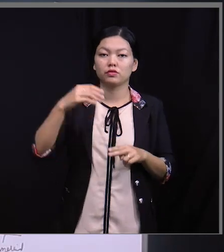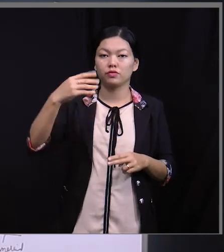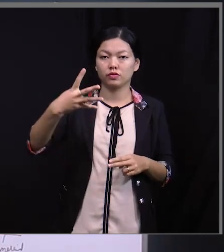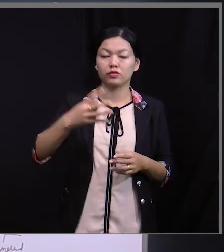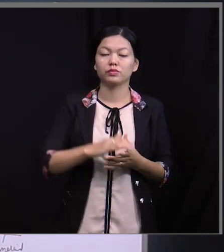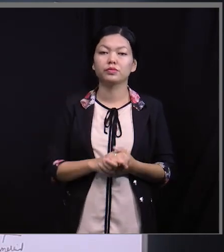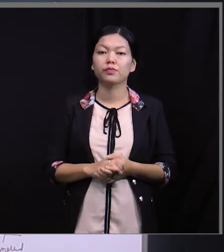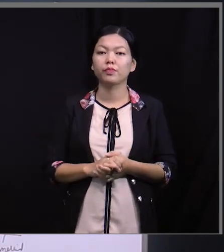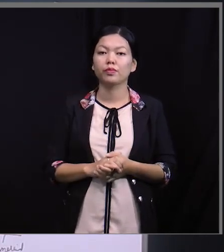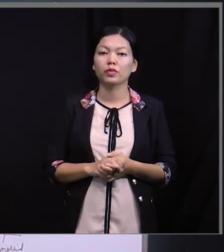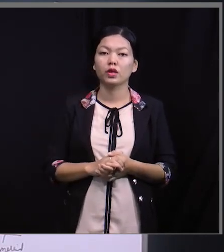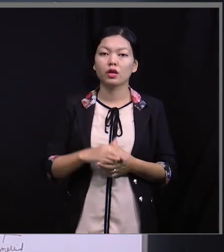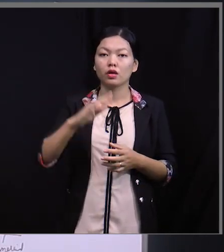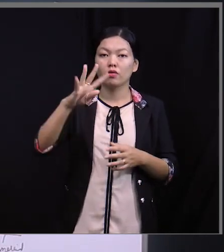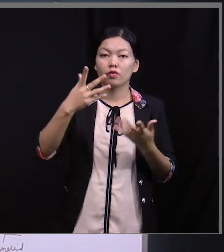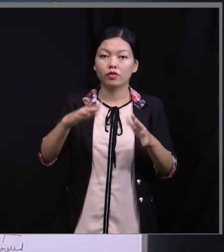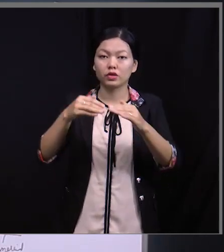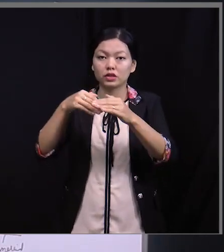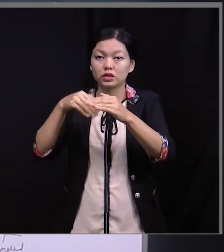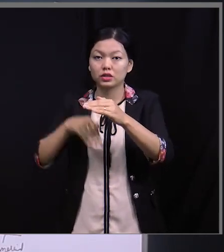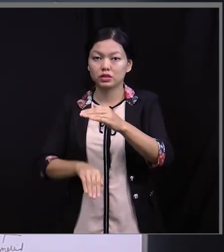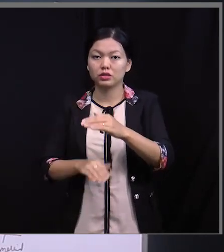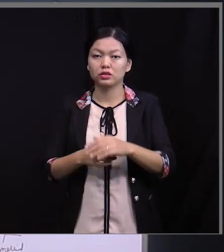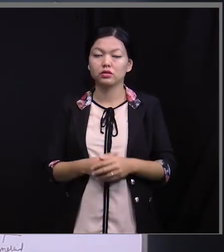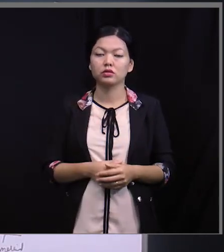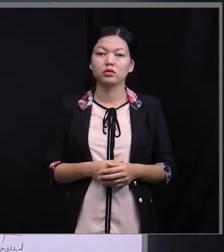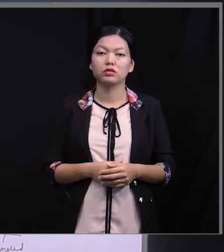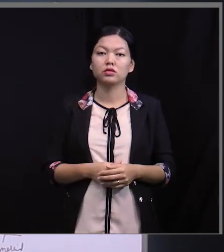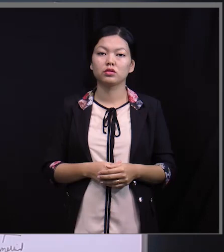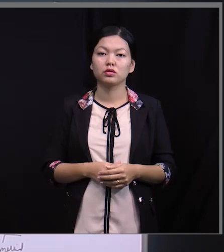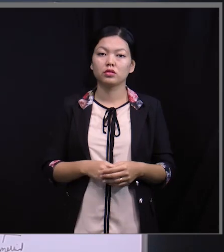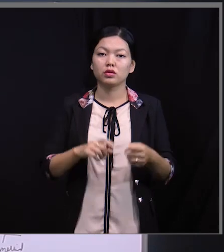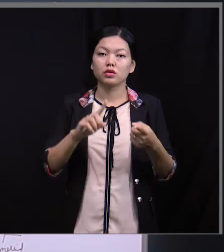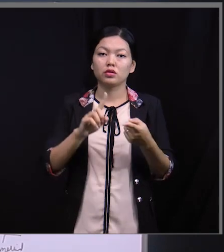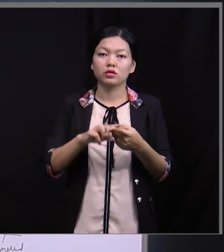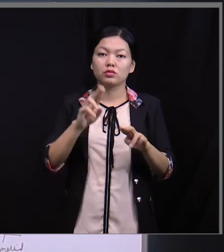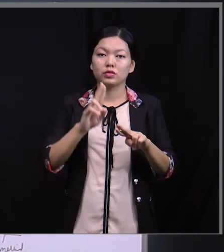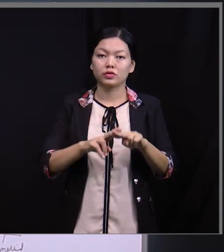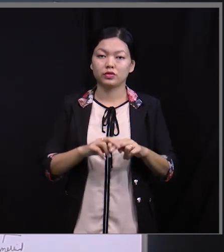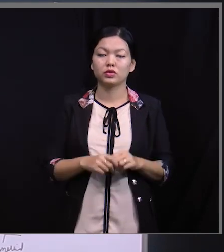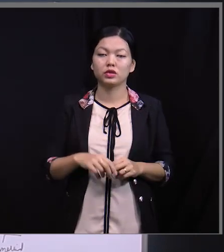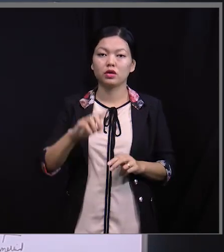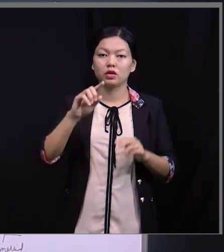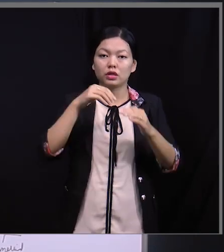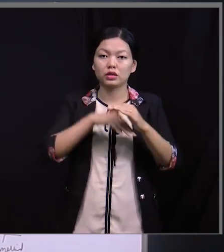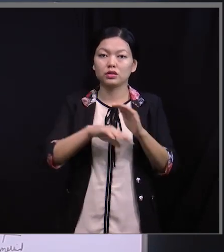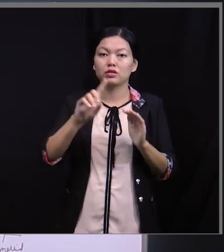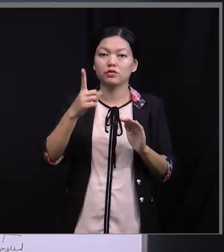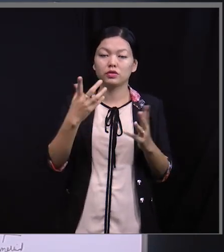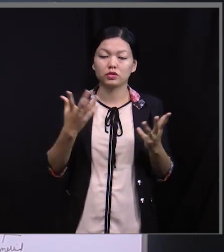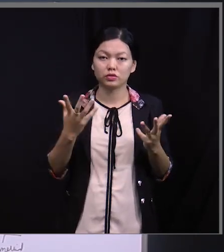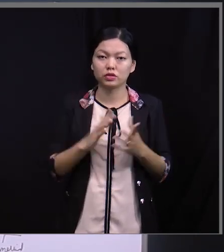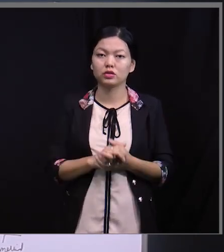So let's move on to the entrepreneurial functions, and the first function that is under